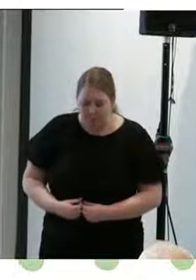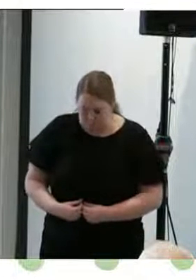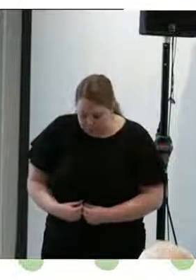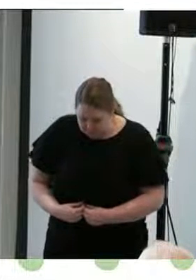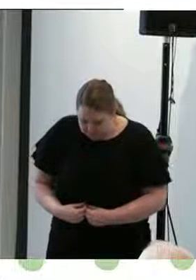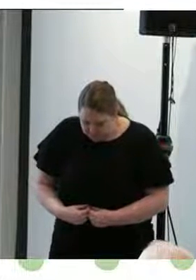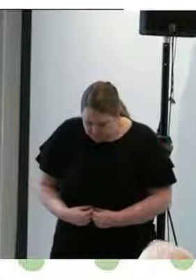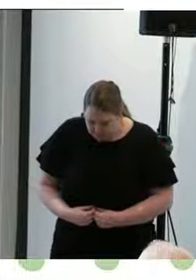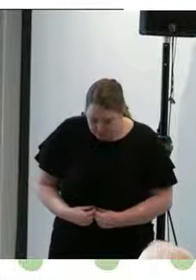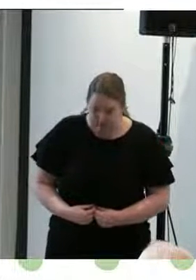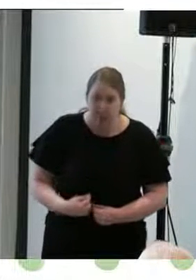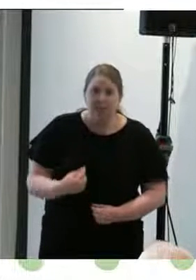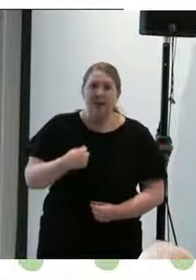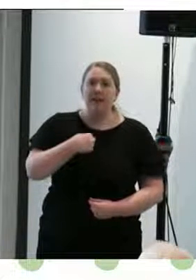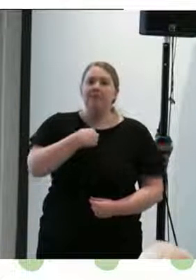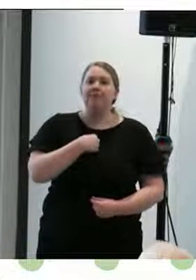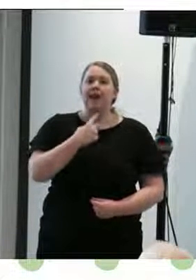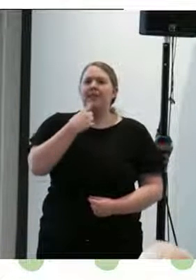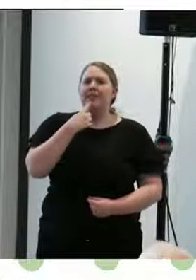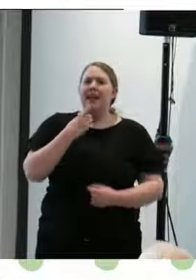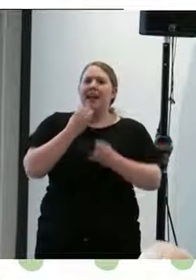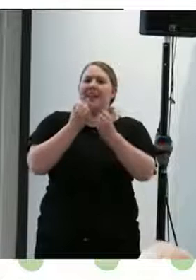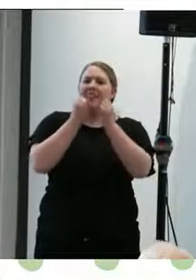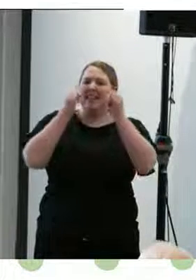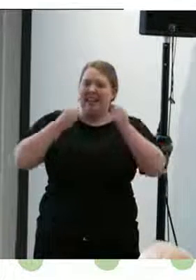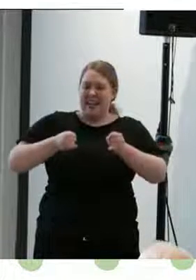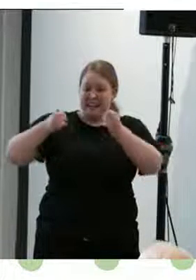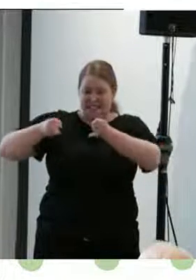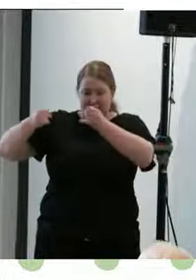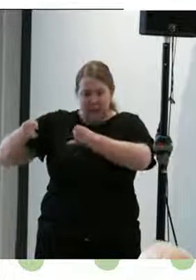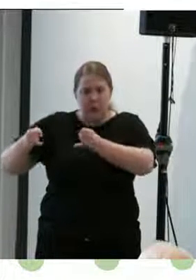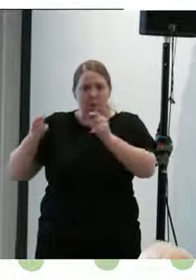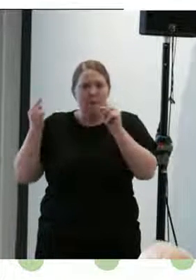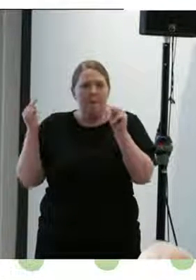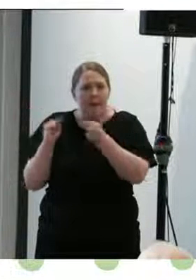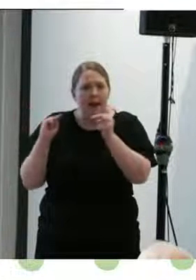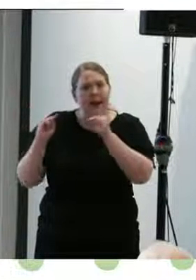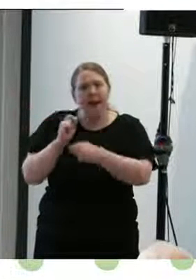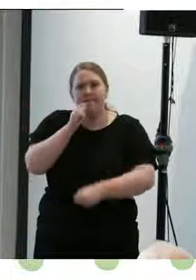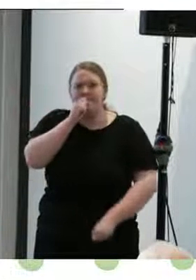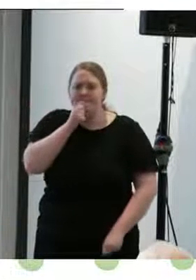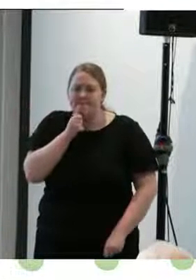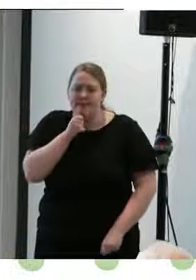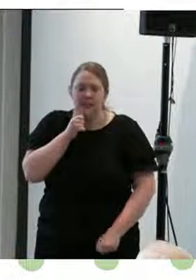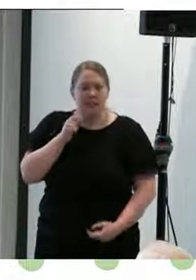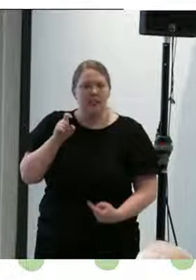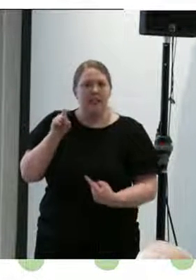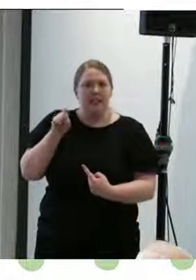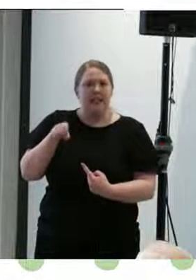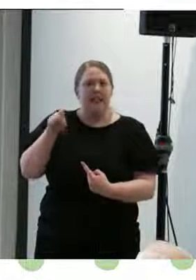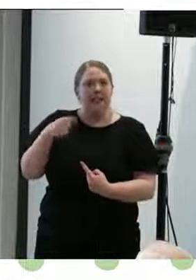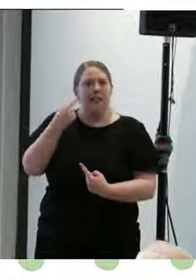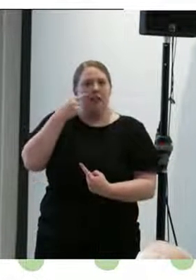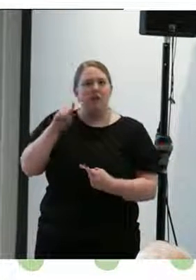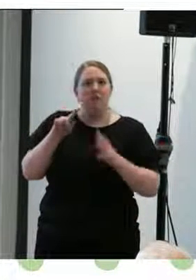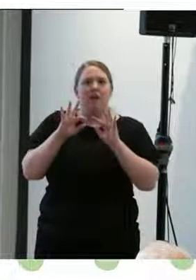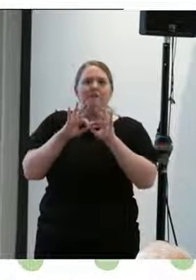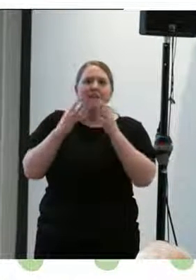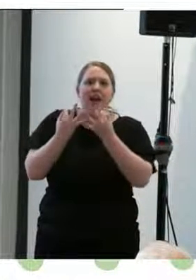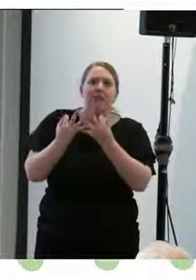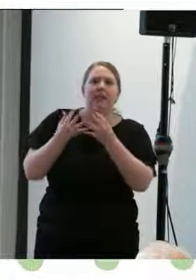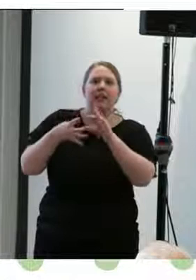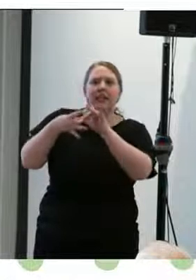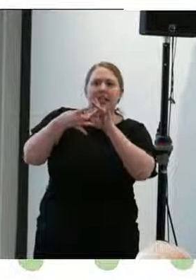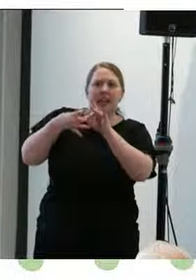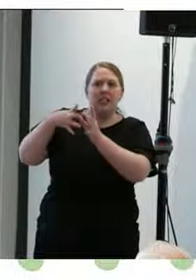I would argue that this individual pain management is a necessity in this time where family and community ties have become fragile, where trust